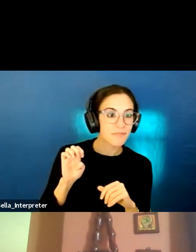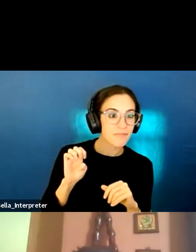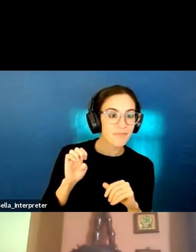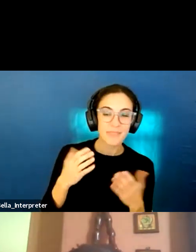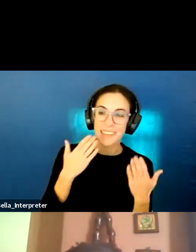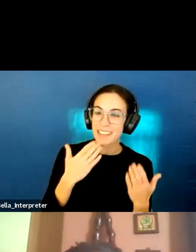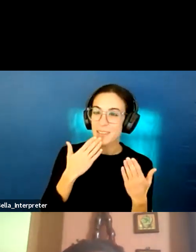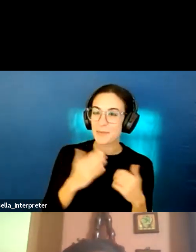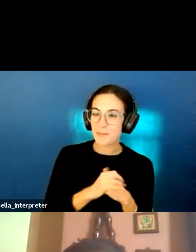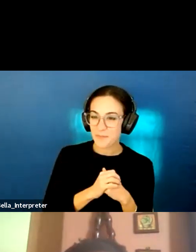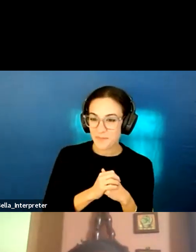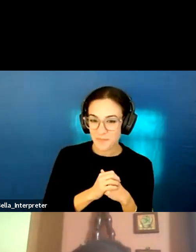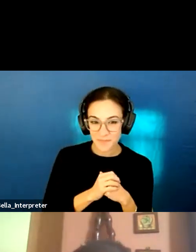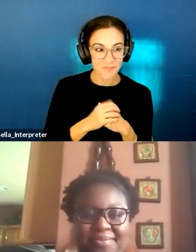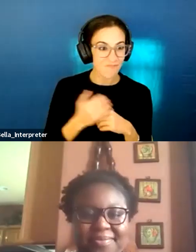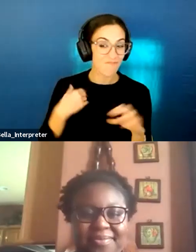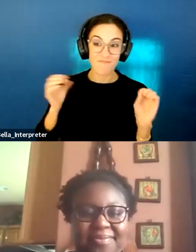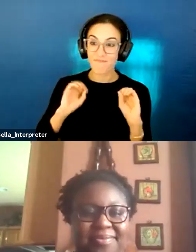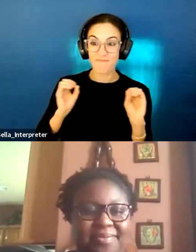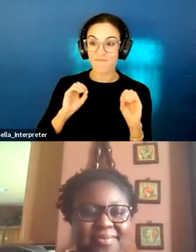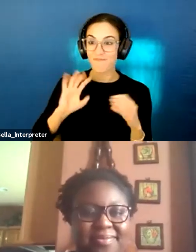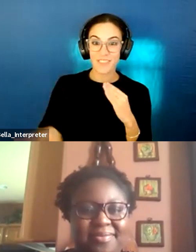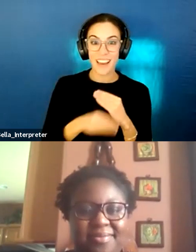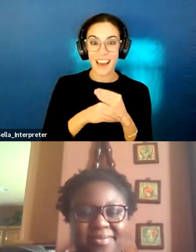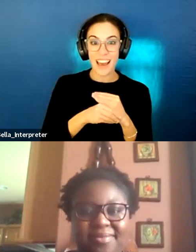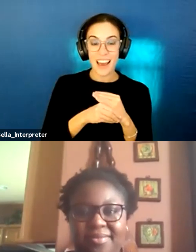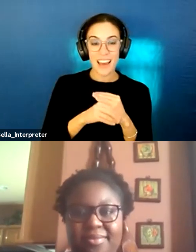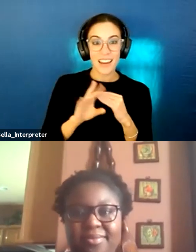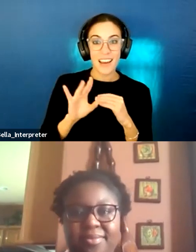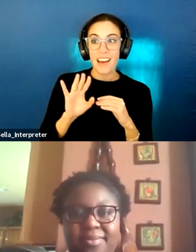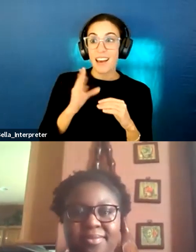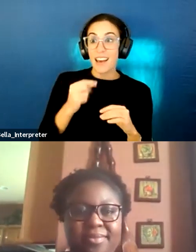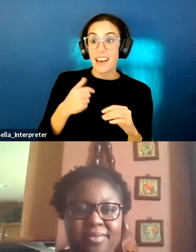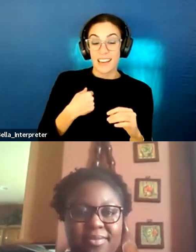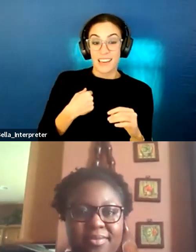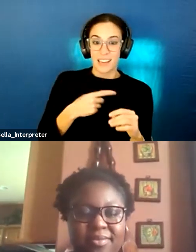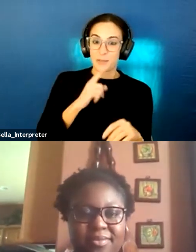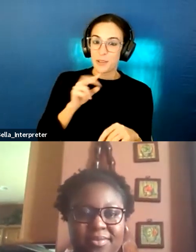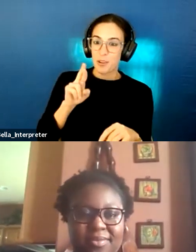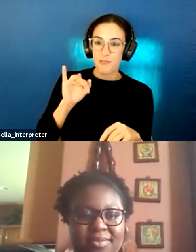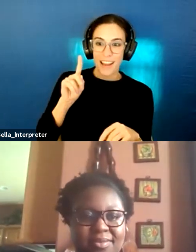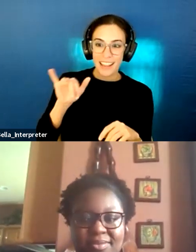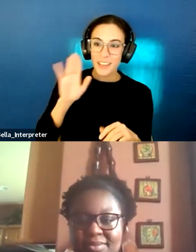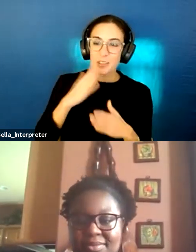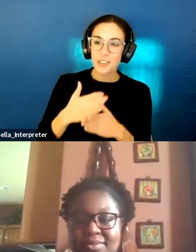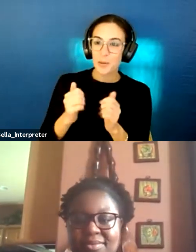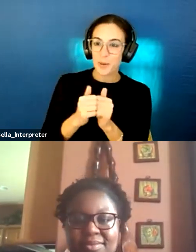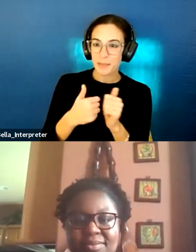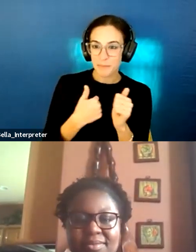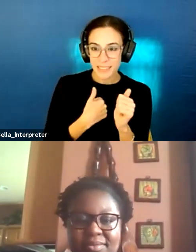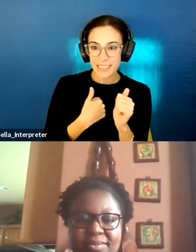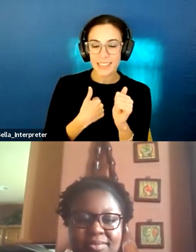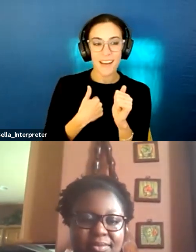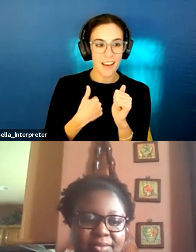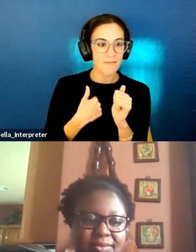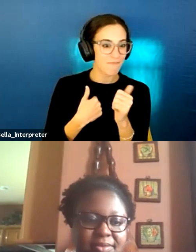Thank you. I have nothing more to add. And I'm sure Riley will share with me. And